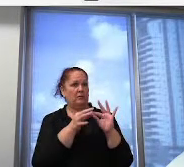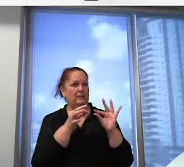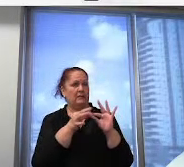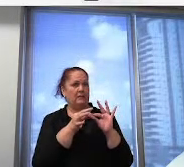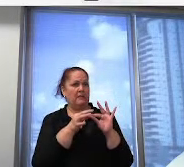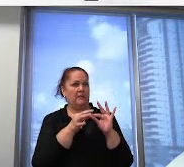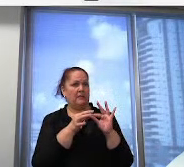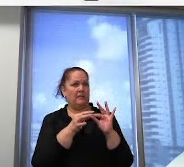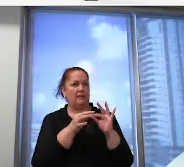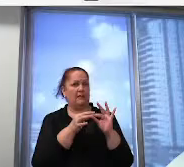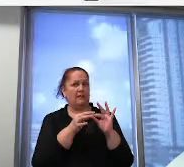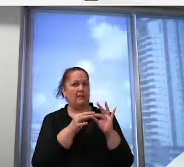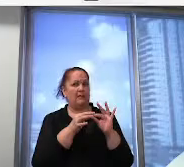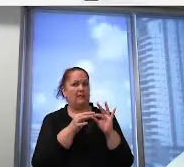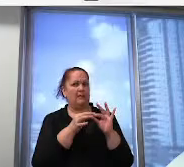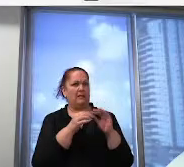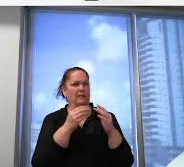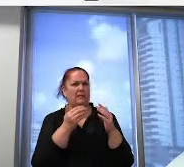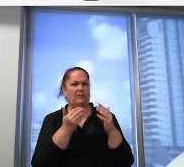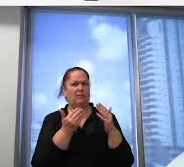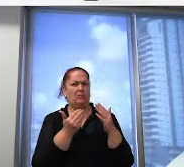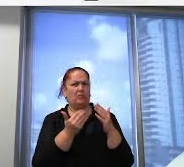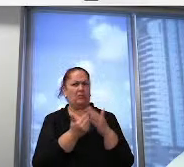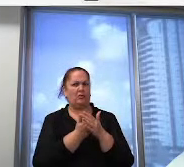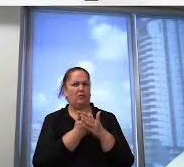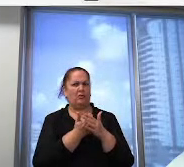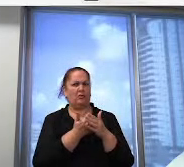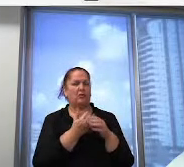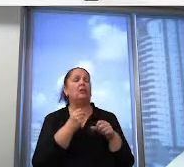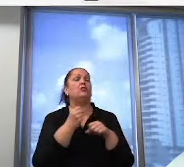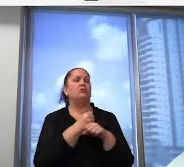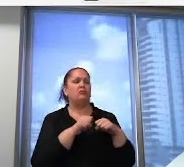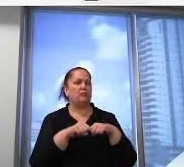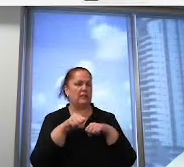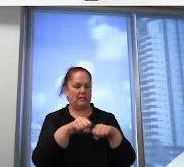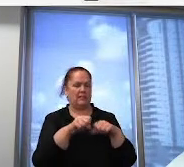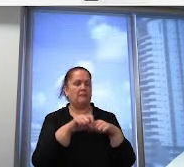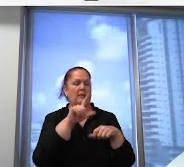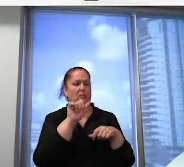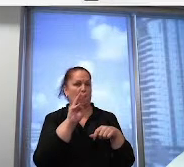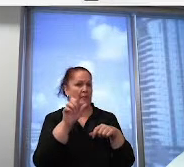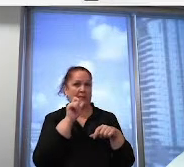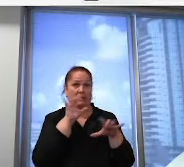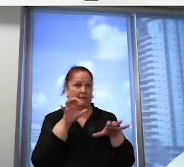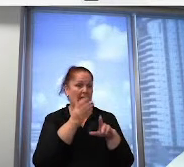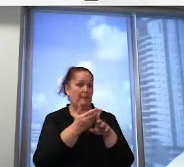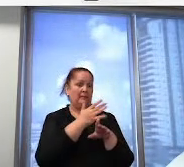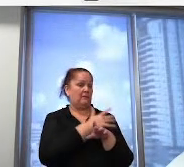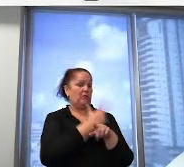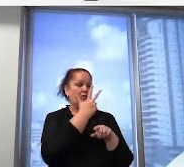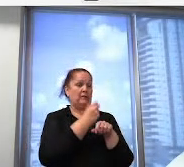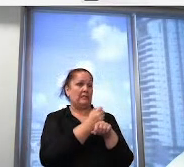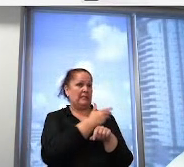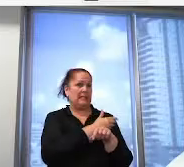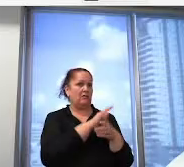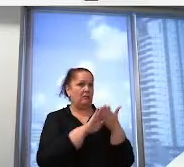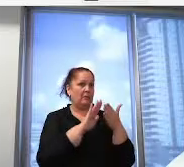to state that it's a new strategy by LUMA that was not in place in the first 3 years of